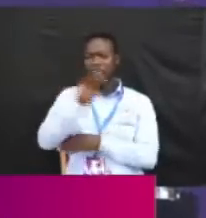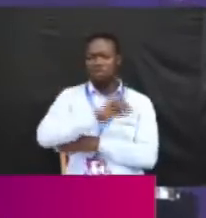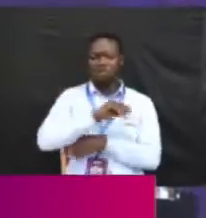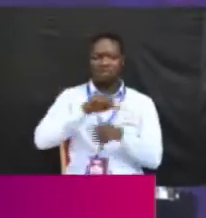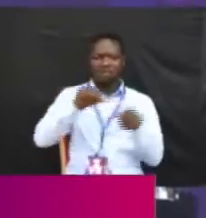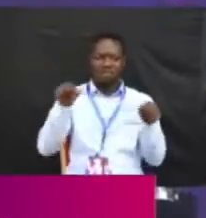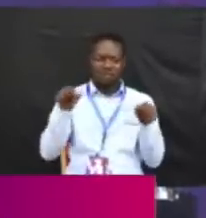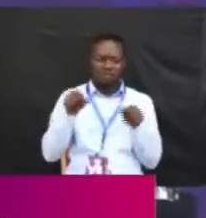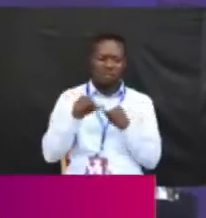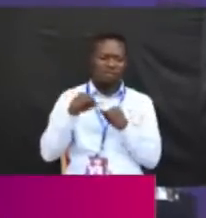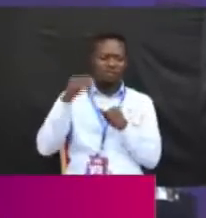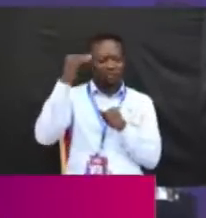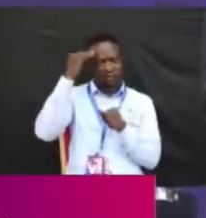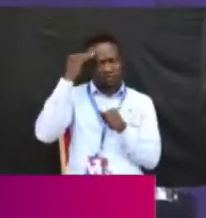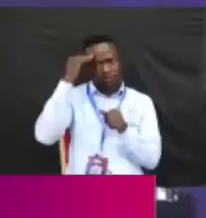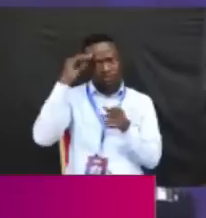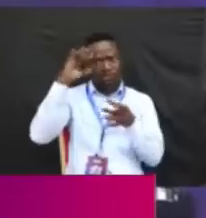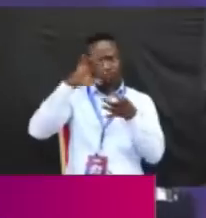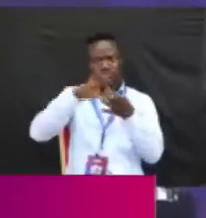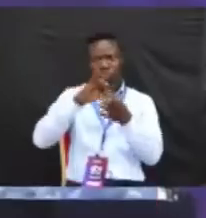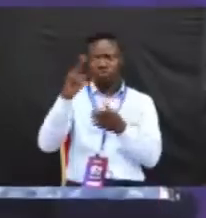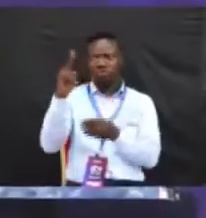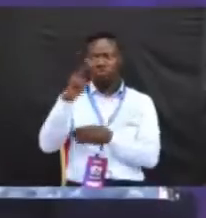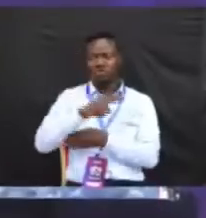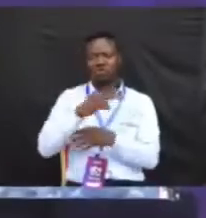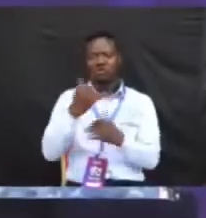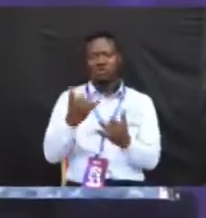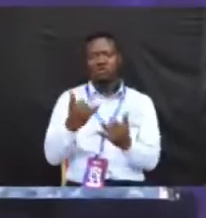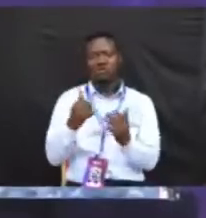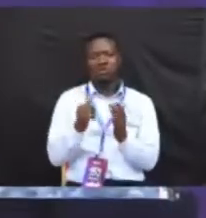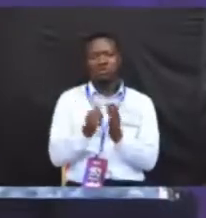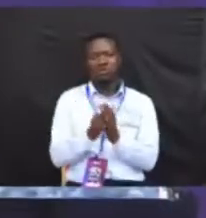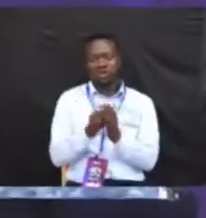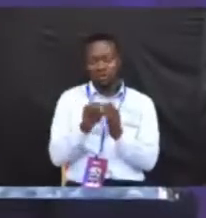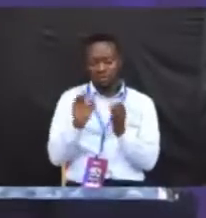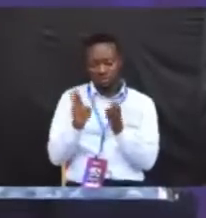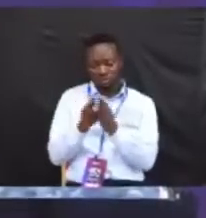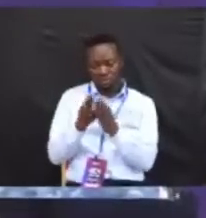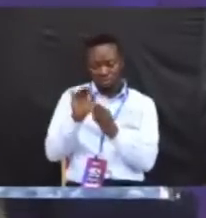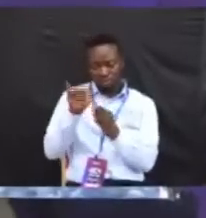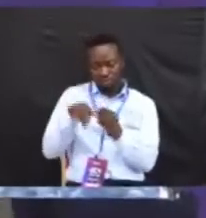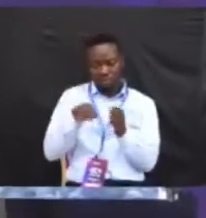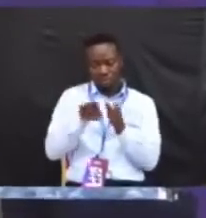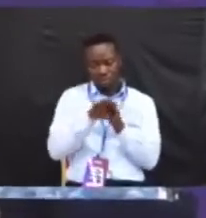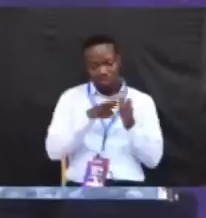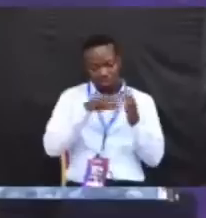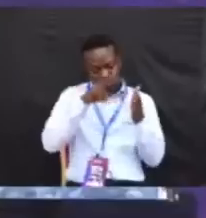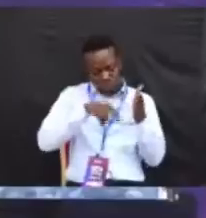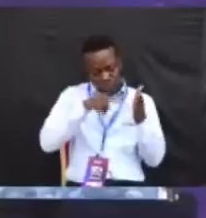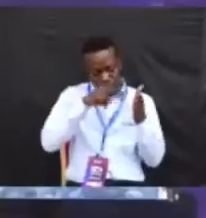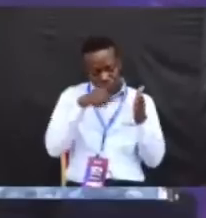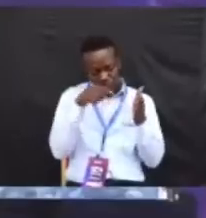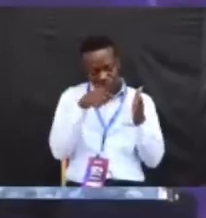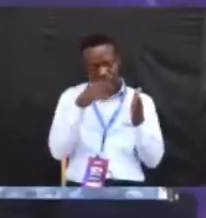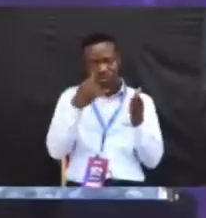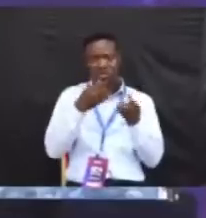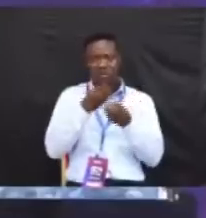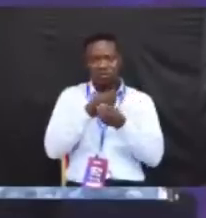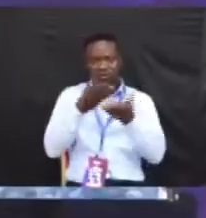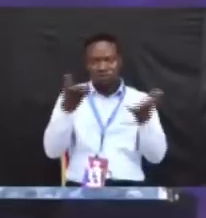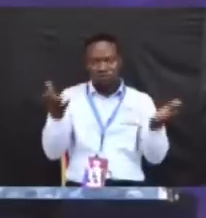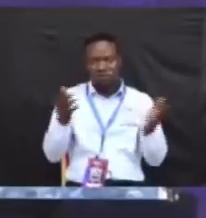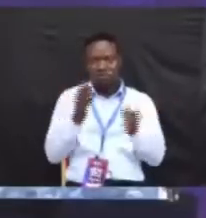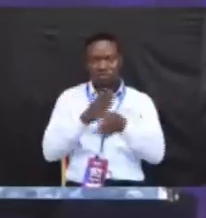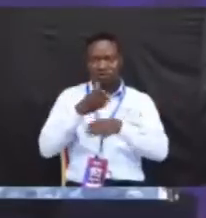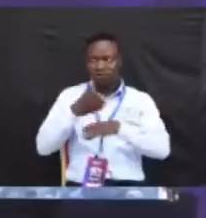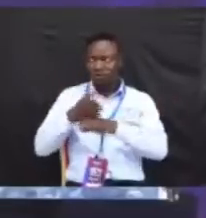us about two days. And one key scripture that has guided this meeting is what I'm reading to you. And after that we invite